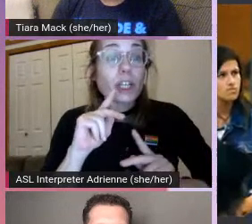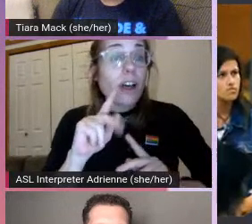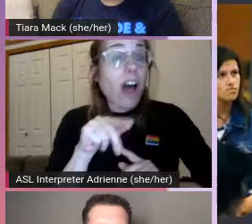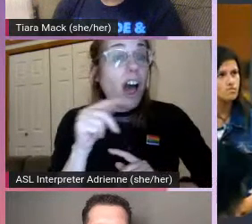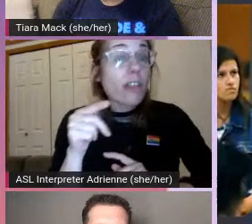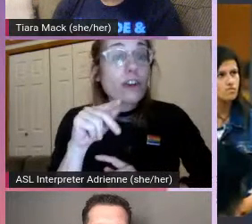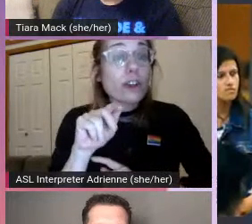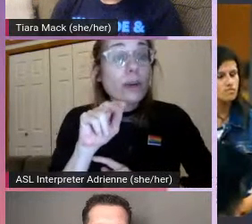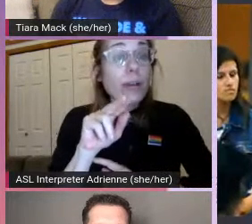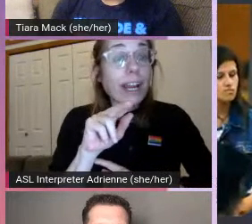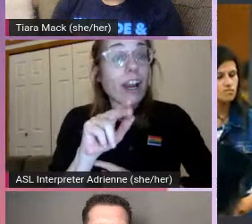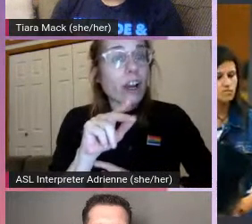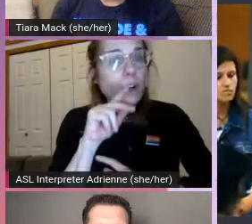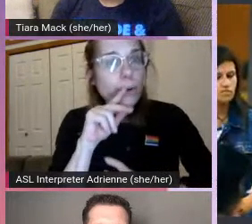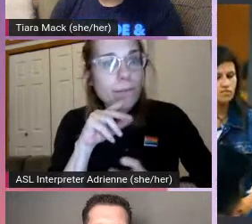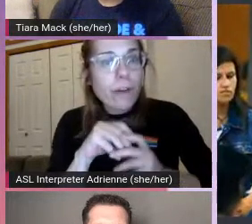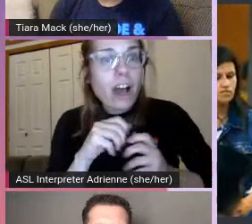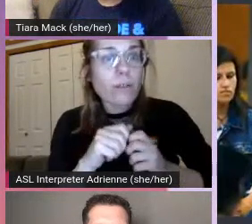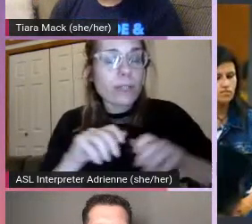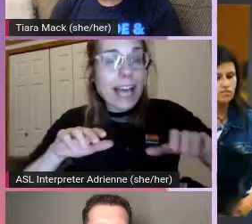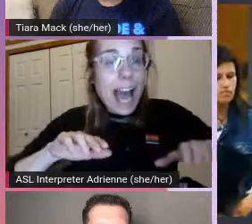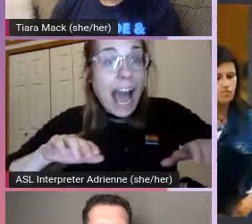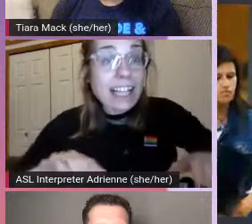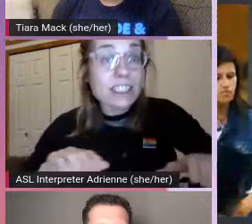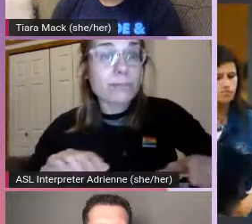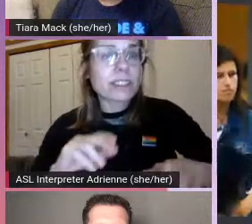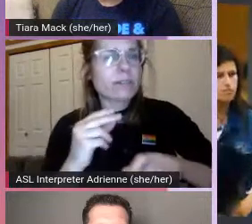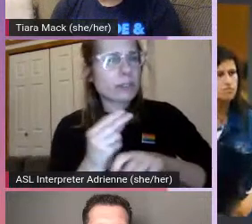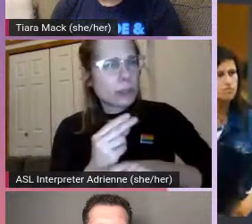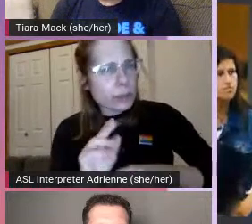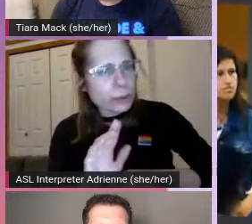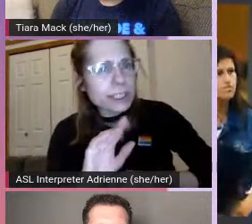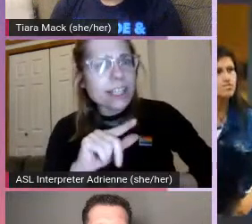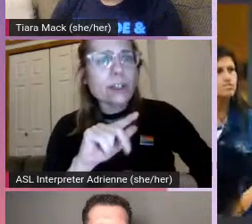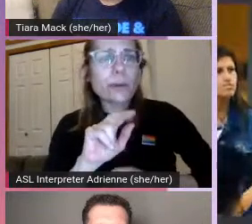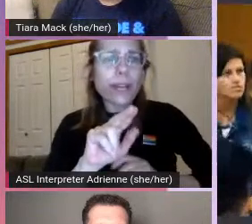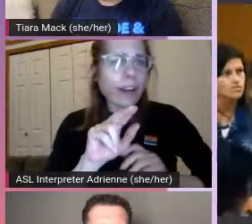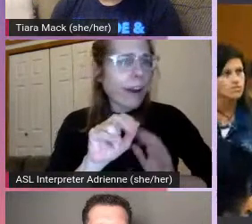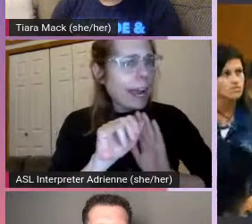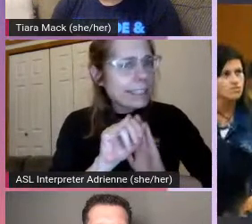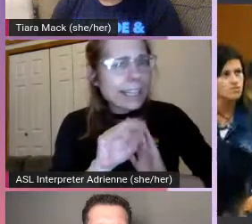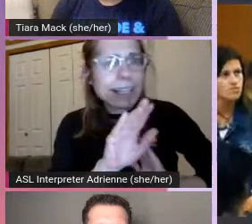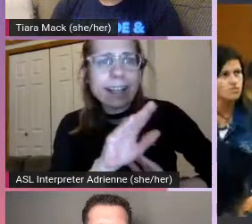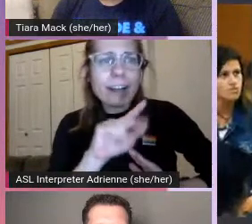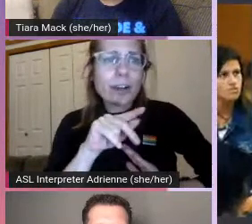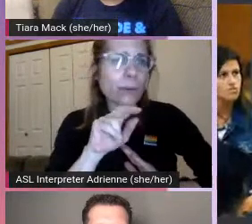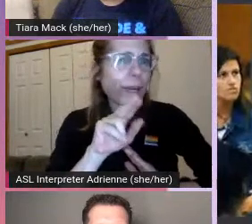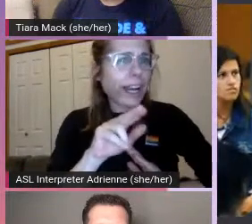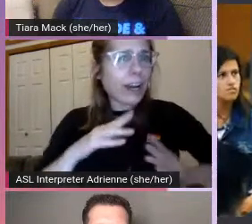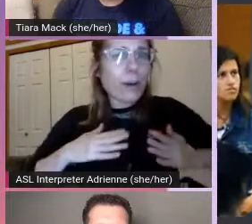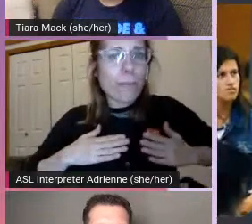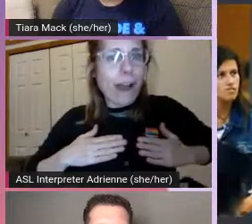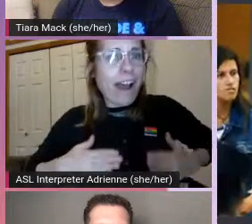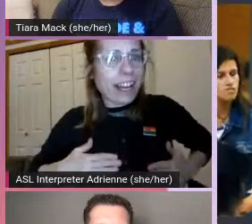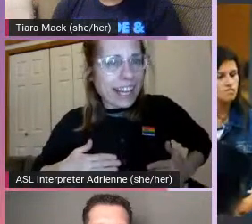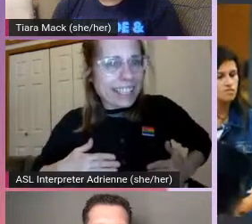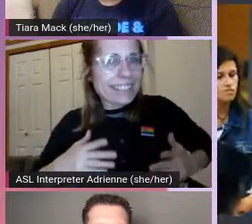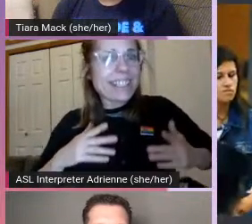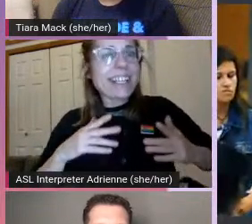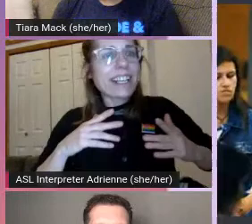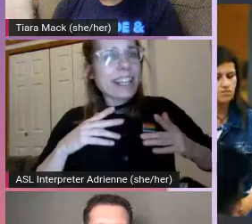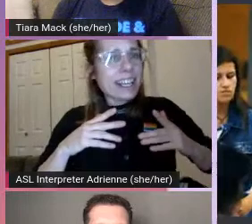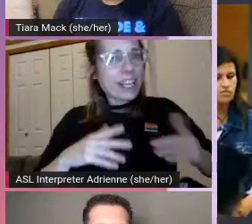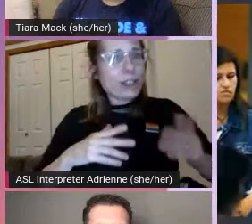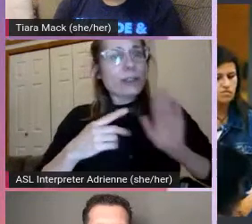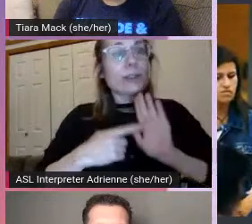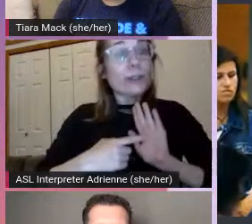the healthcare system using their queer identities and their queer bodies as examples of how we needed to have more inclusive